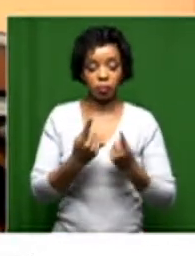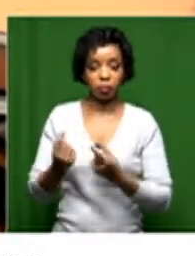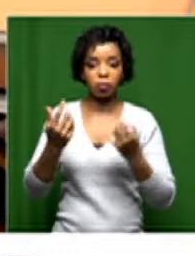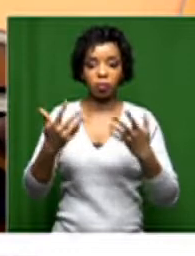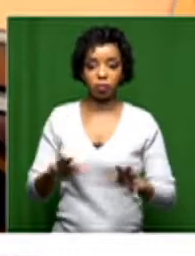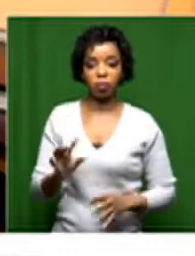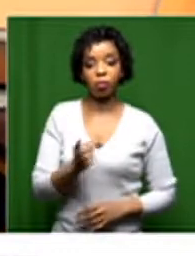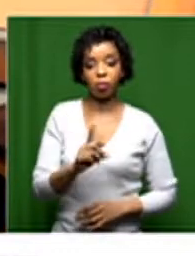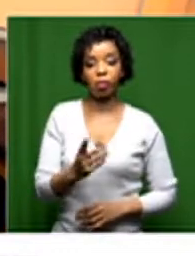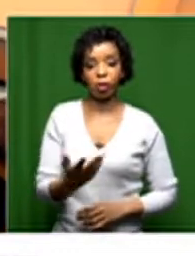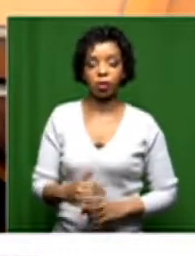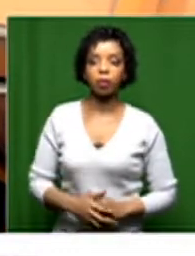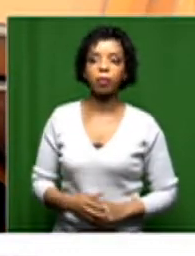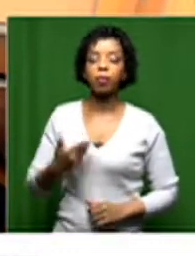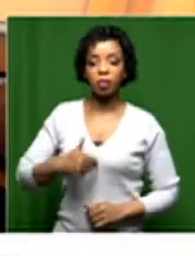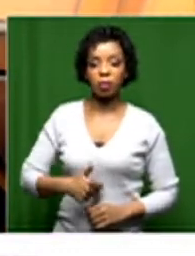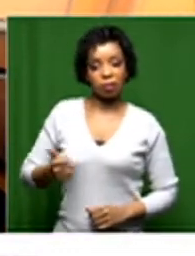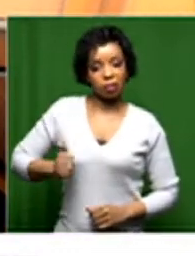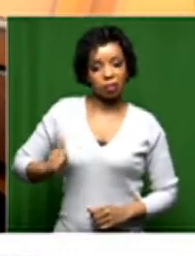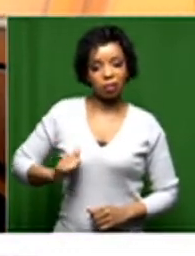what I've done, I've been privileged enough to be close to